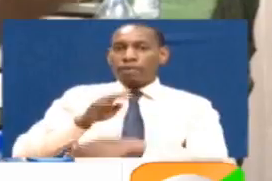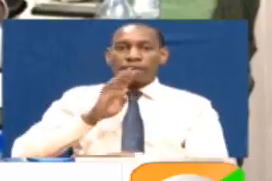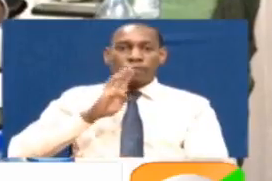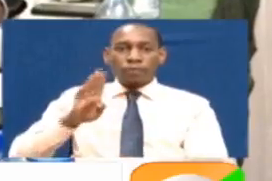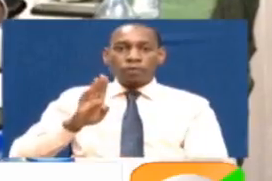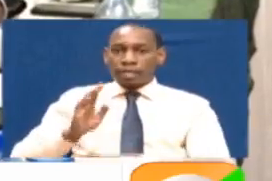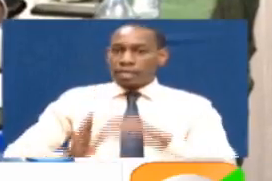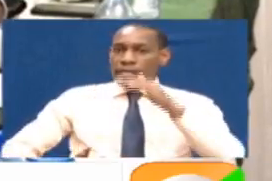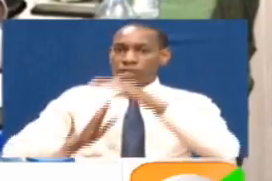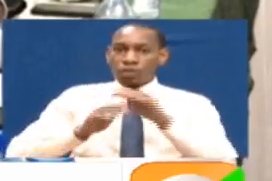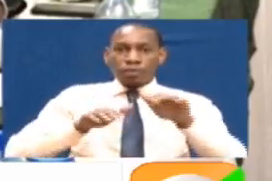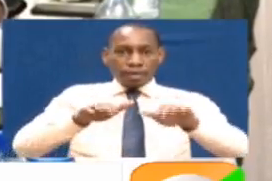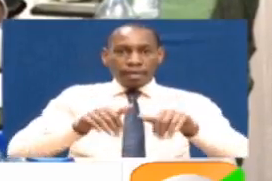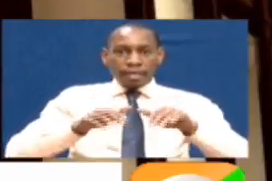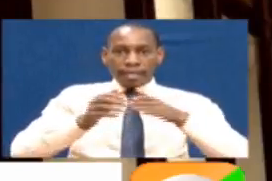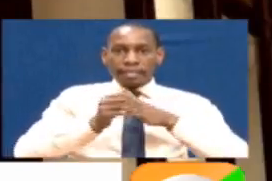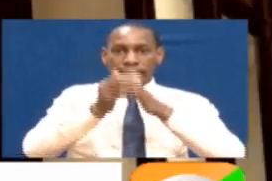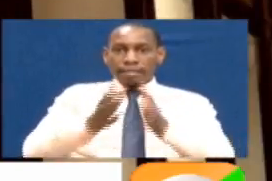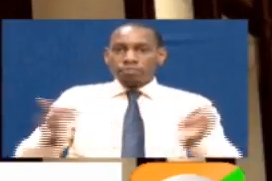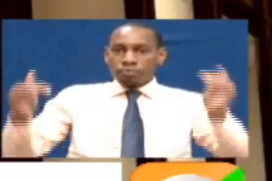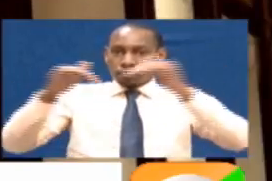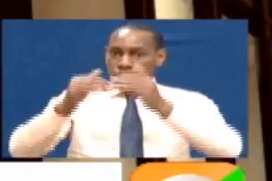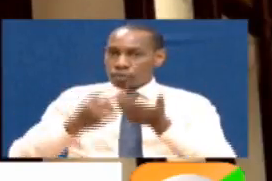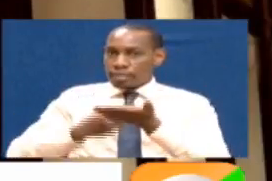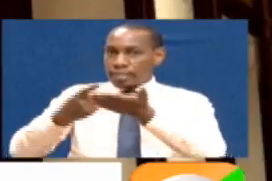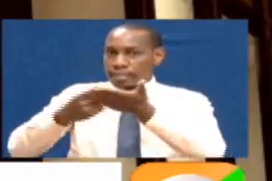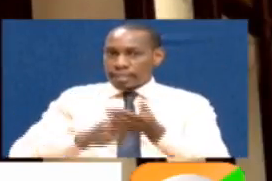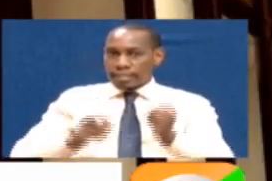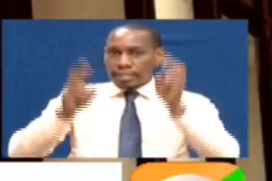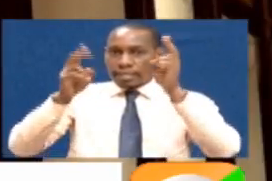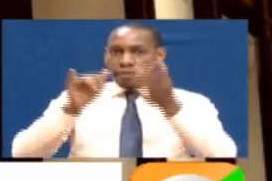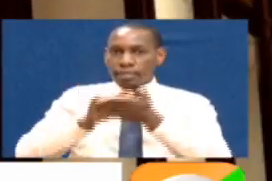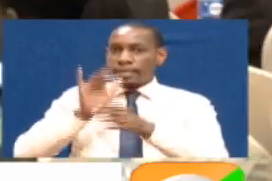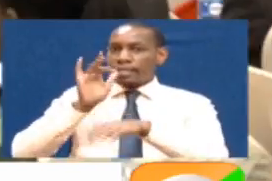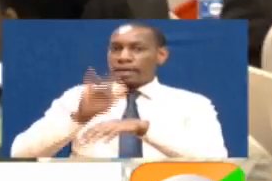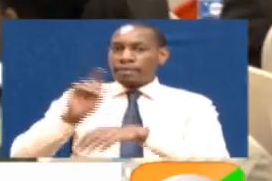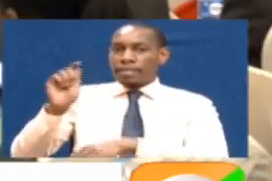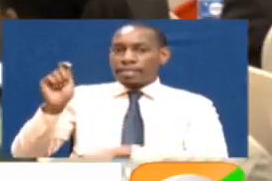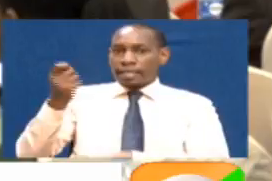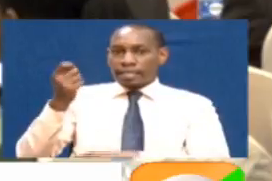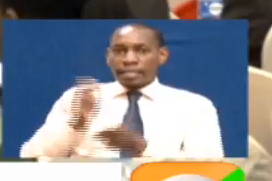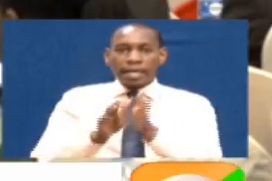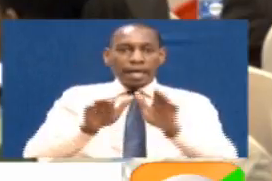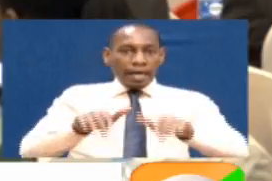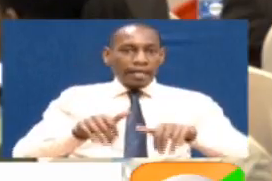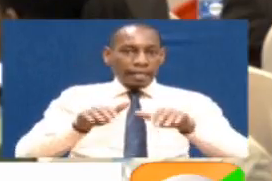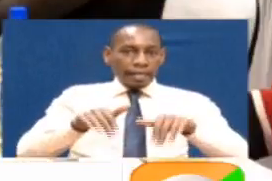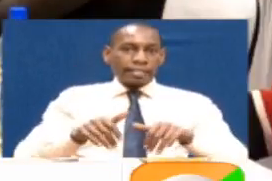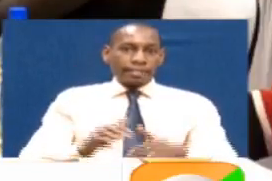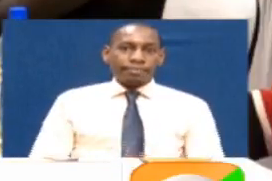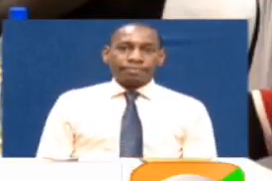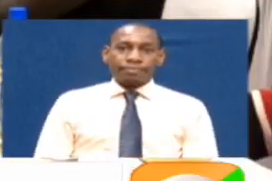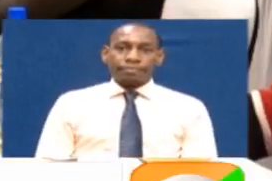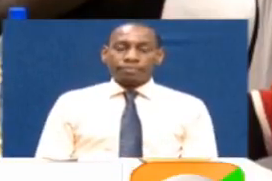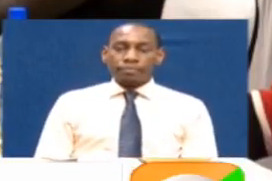400 high-level agriculture sector leaders meet to discuss issues affecting Kenya's agriculture.